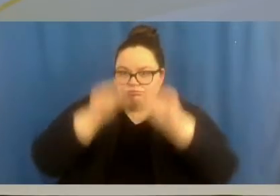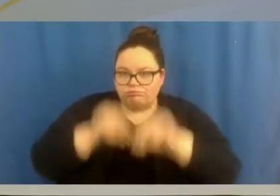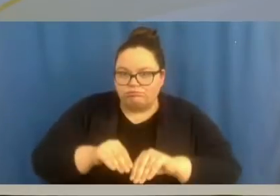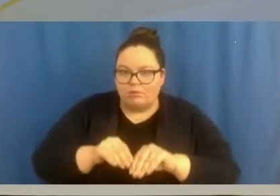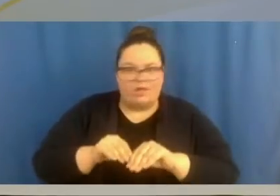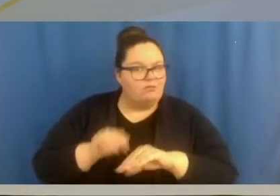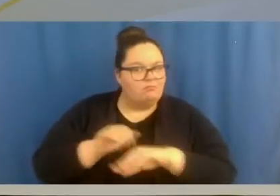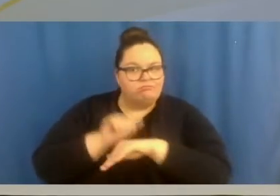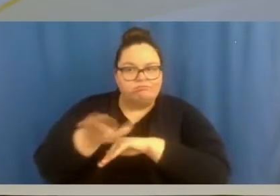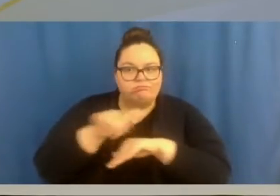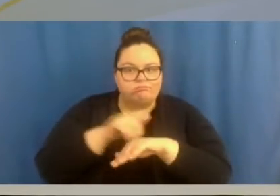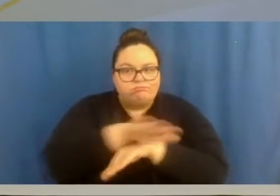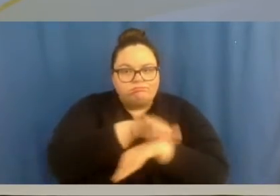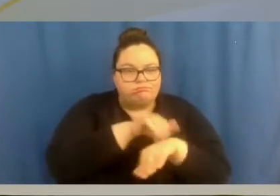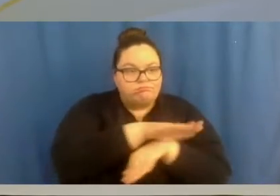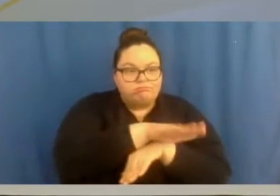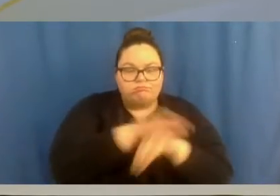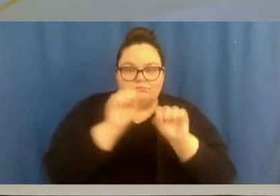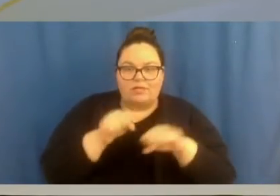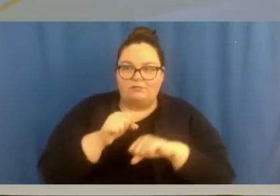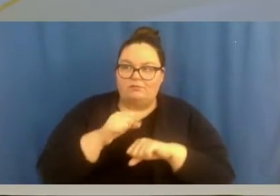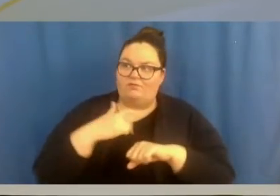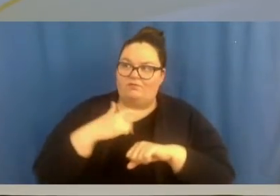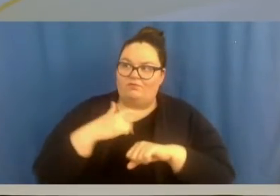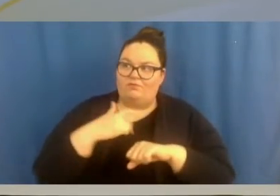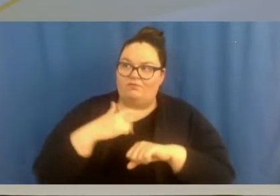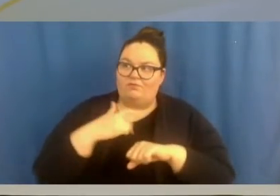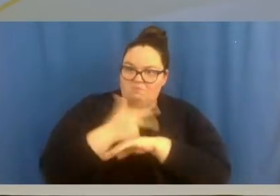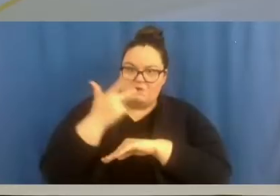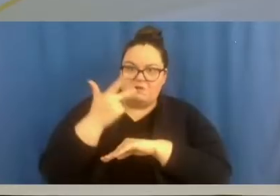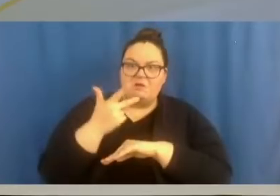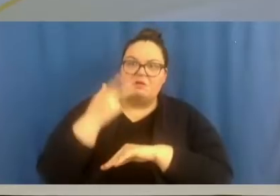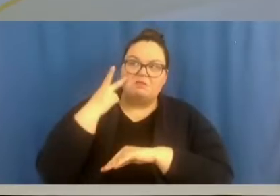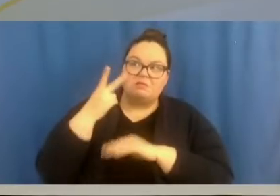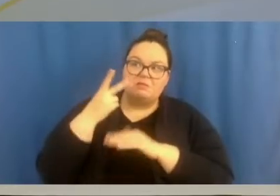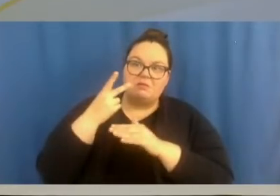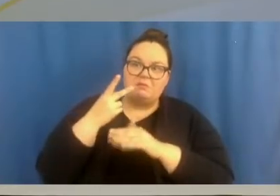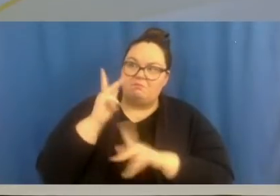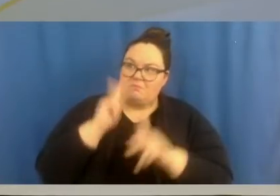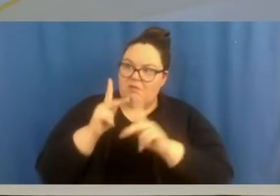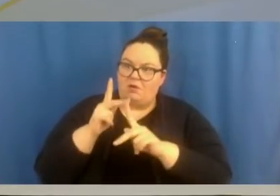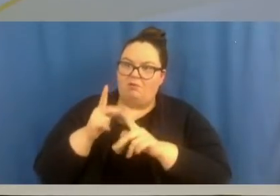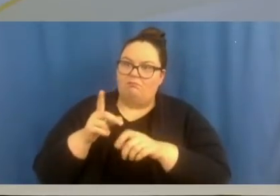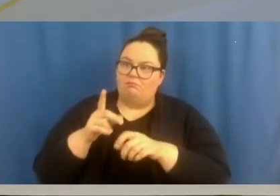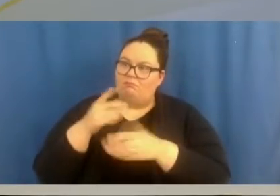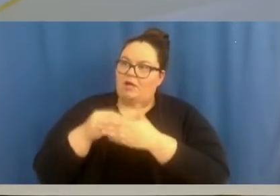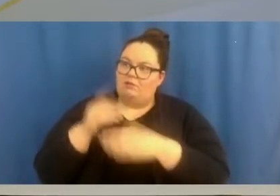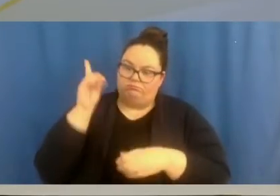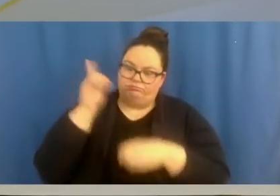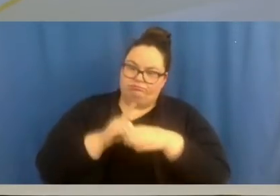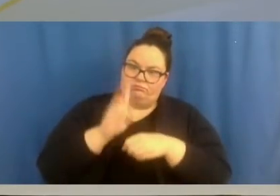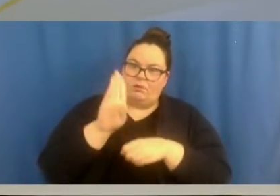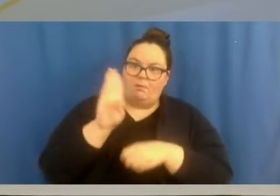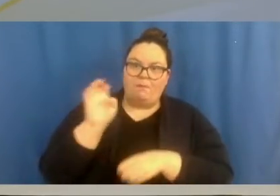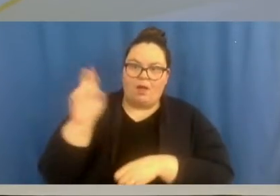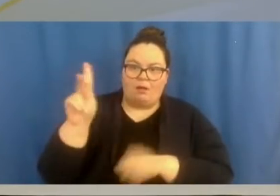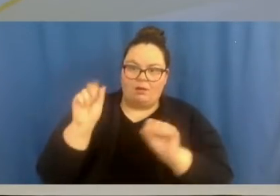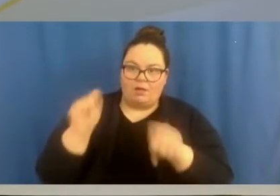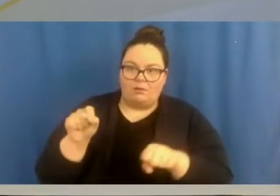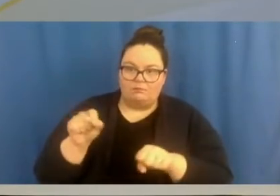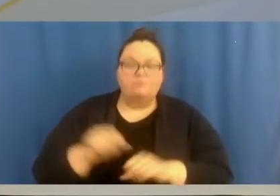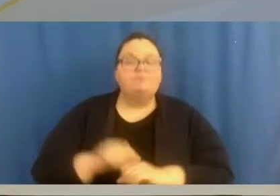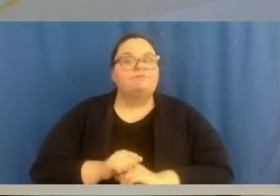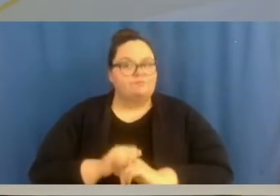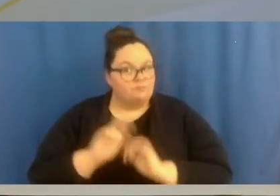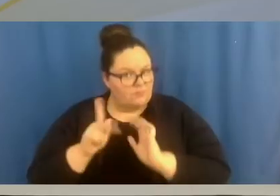quick. Over the next 72 hours, we'll be able to see money in Islanders' bank accounts. Okay, and just to follow up,